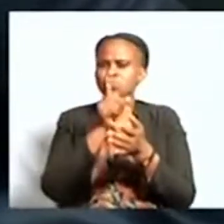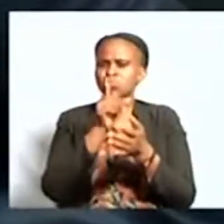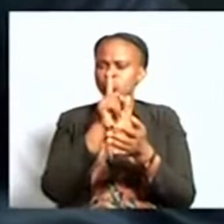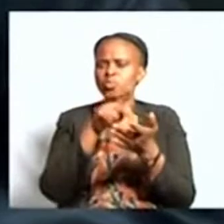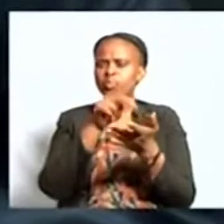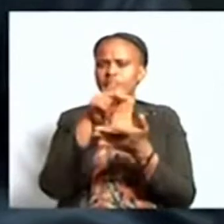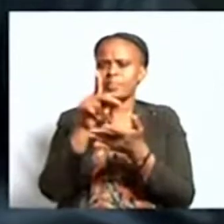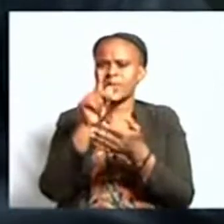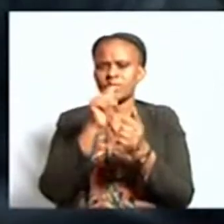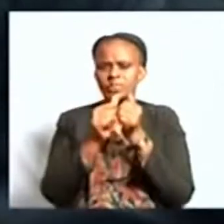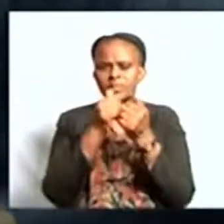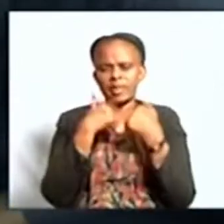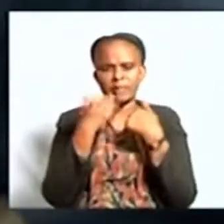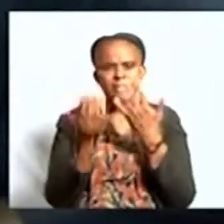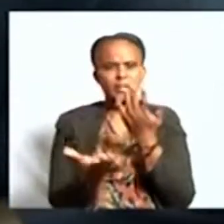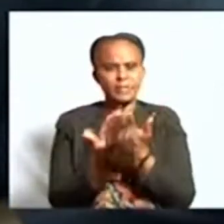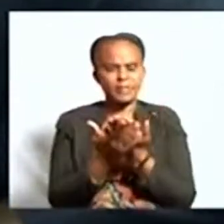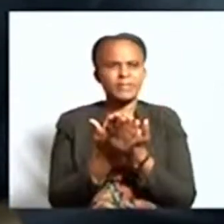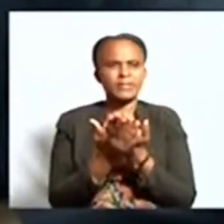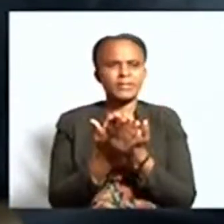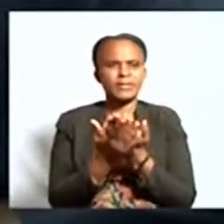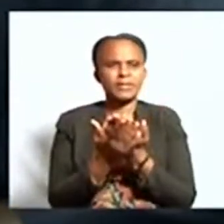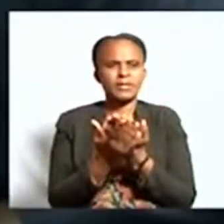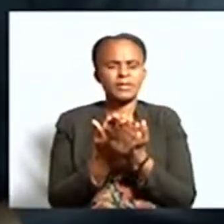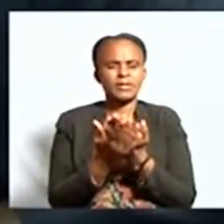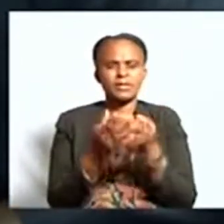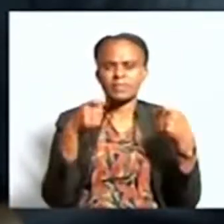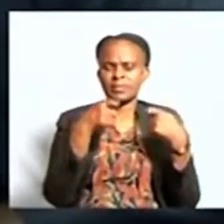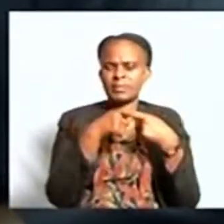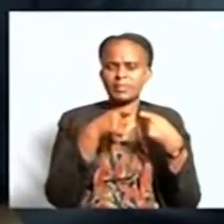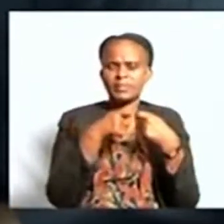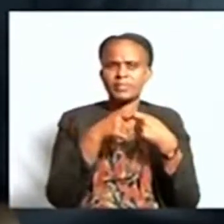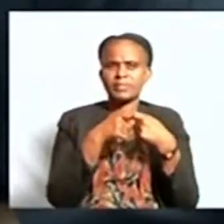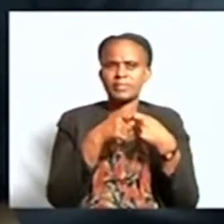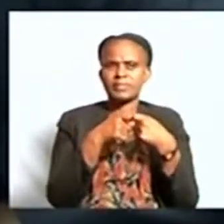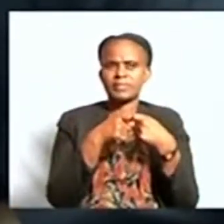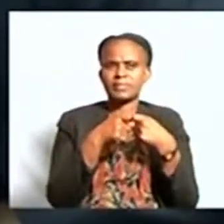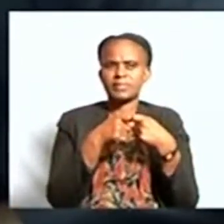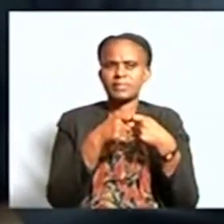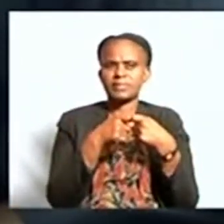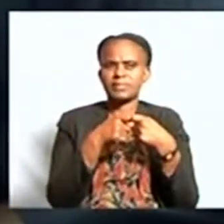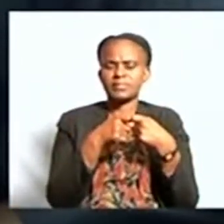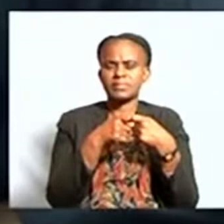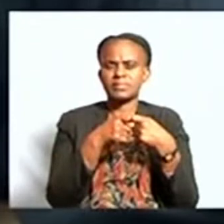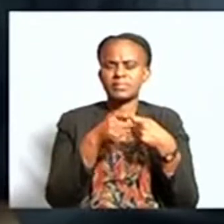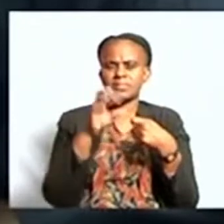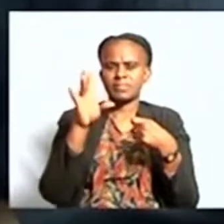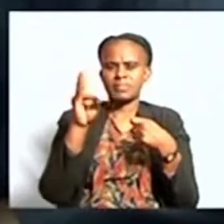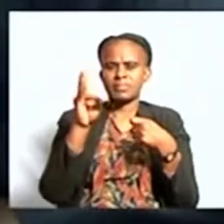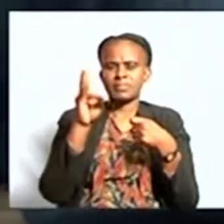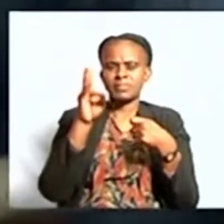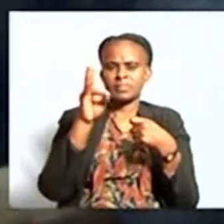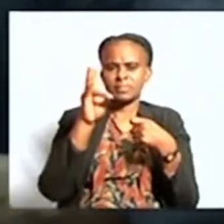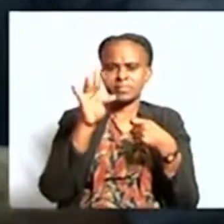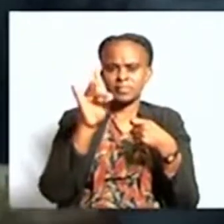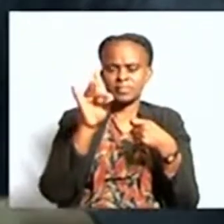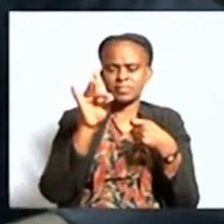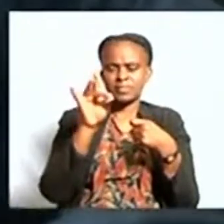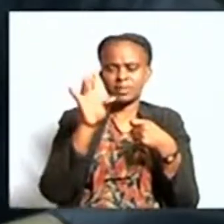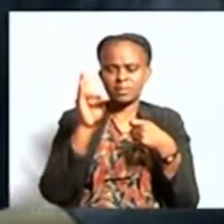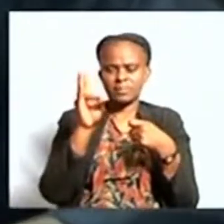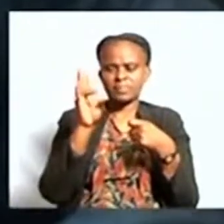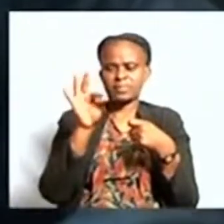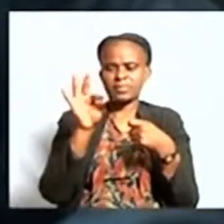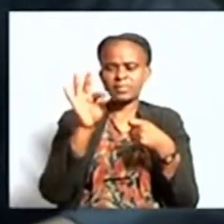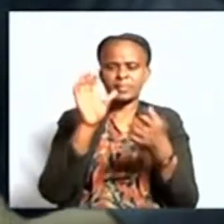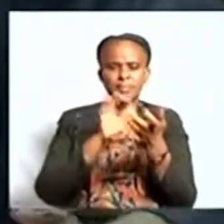payment which I have attached from Zanaco is 79,000. So where is